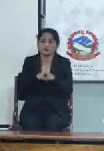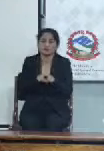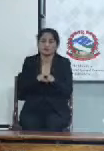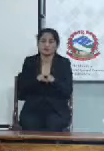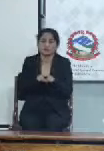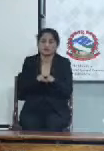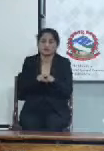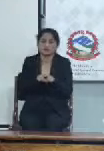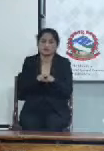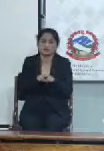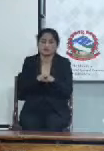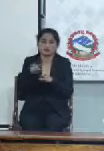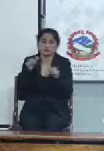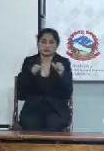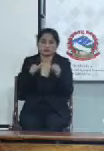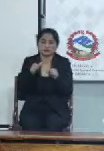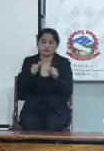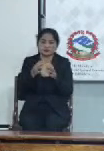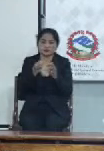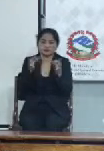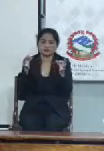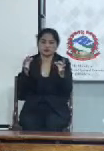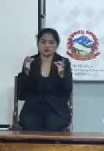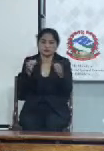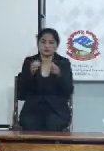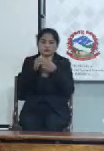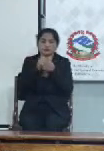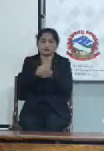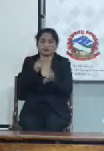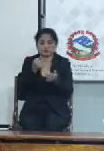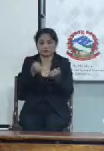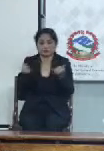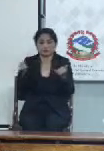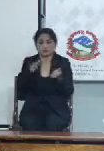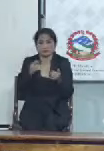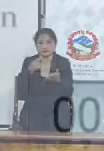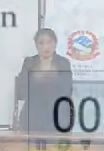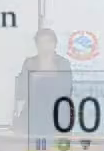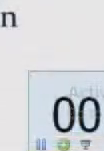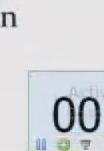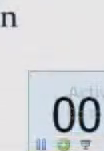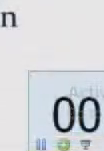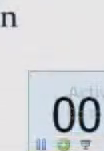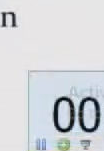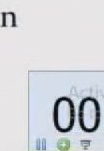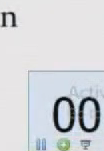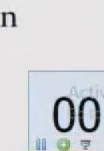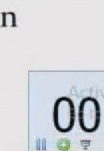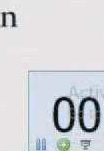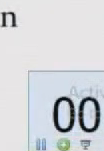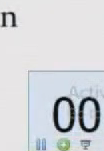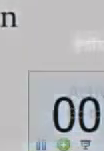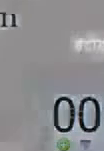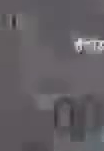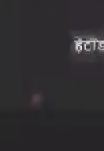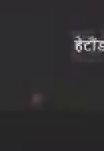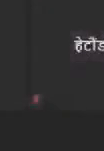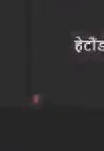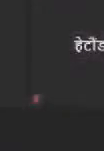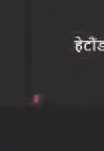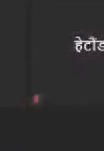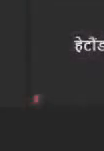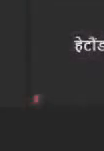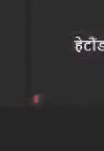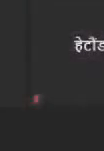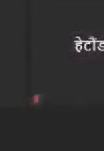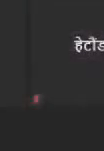the government has endorsed. You can use that guidelines to have a communication facilities. And besides that,